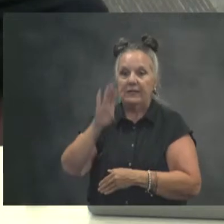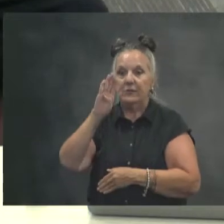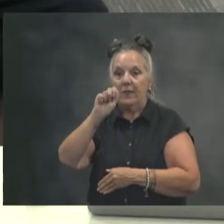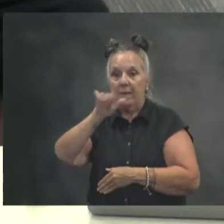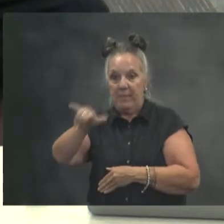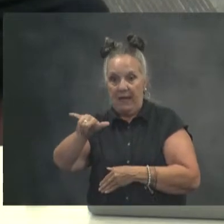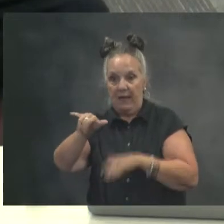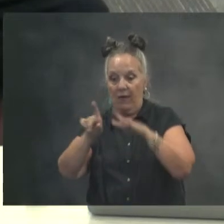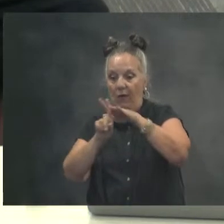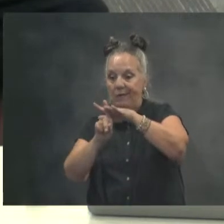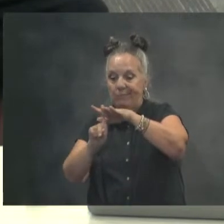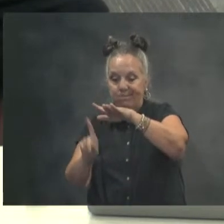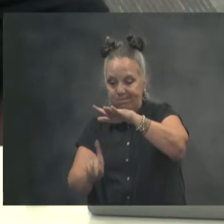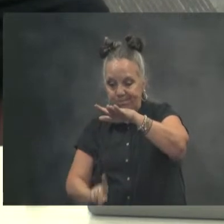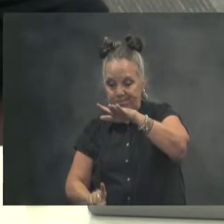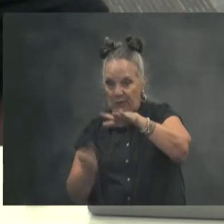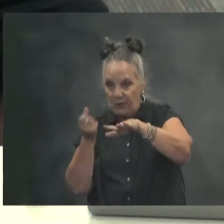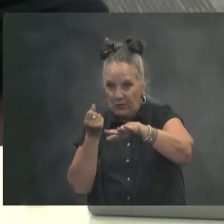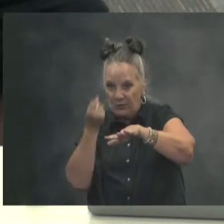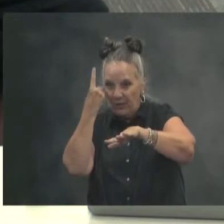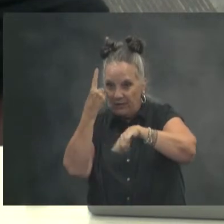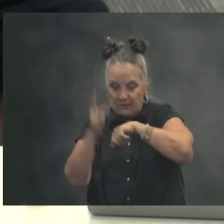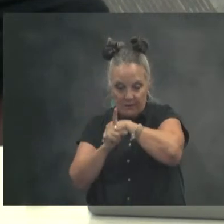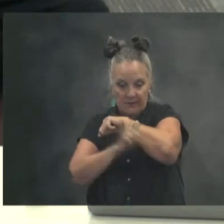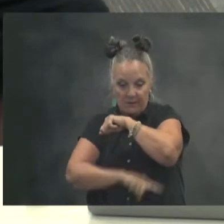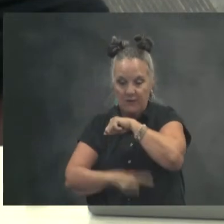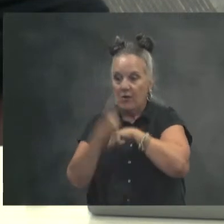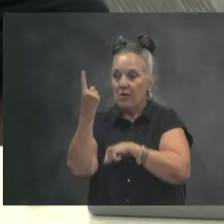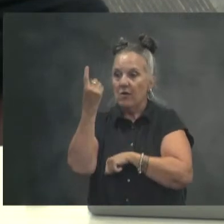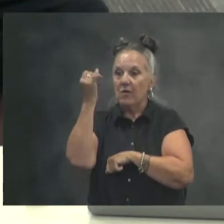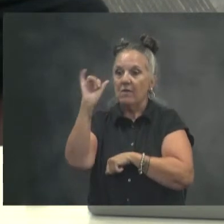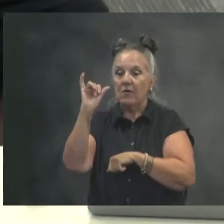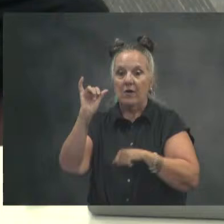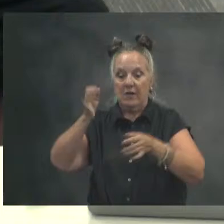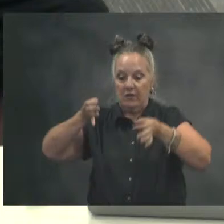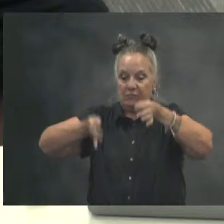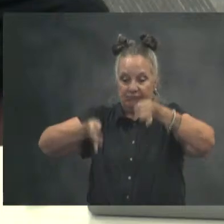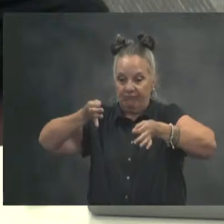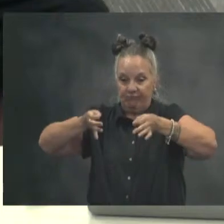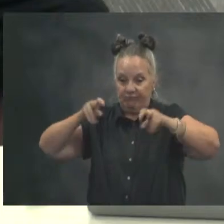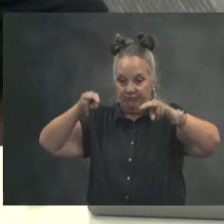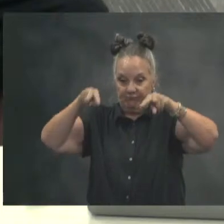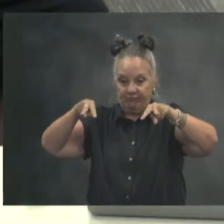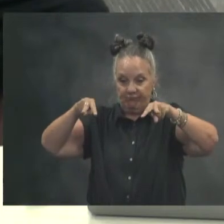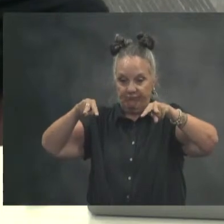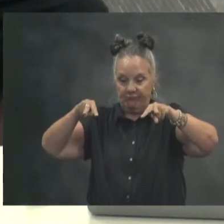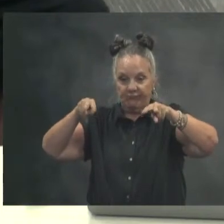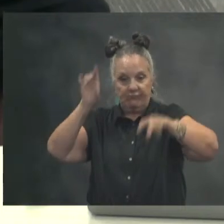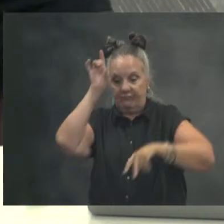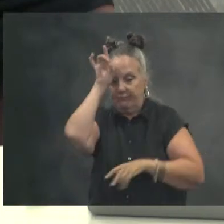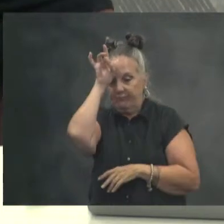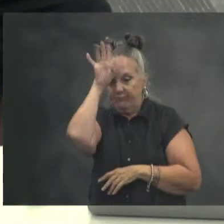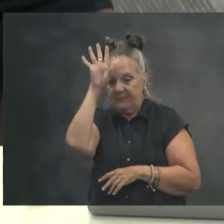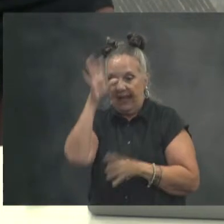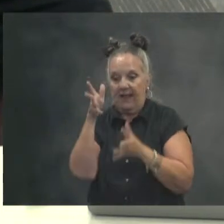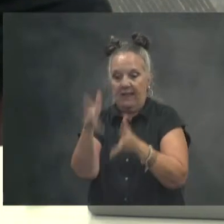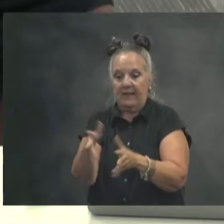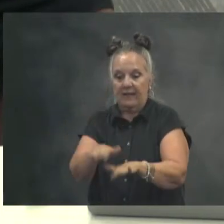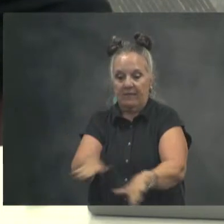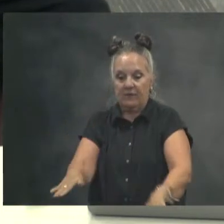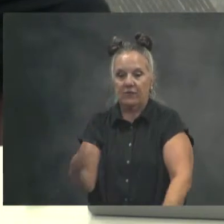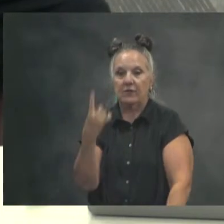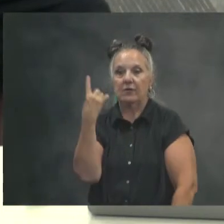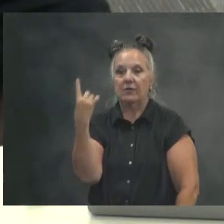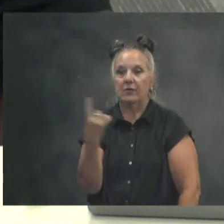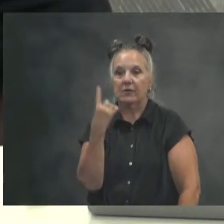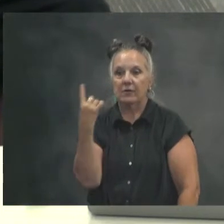understand the consequences of the eternal judgment against these abominations? Leave the children alone. And